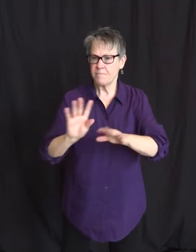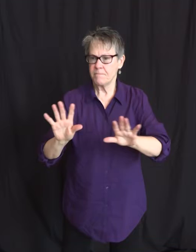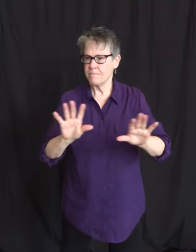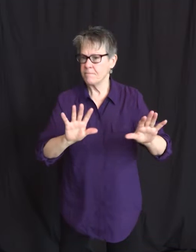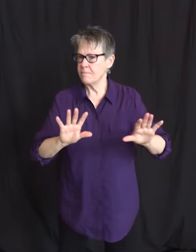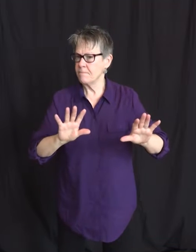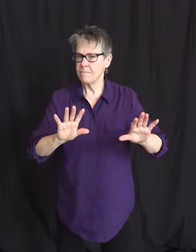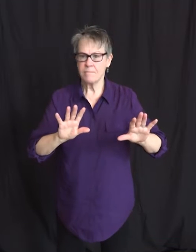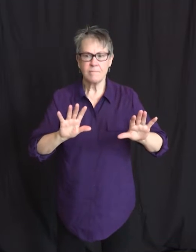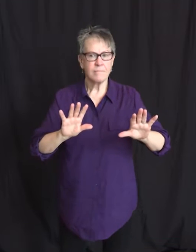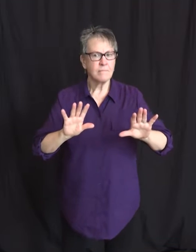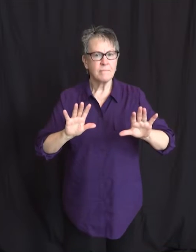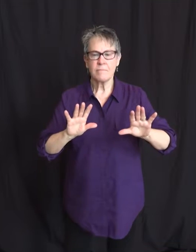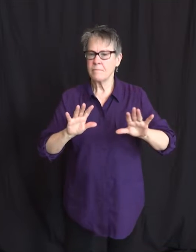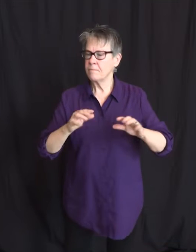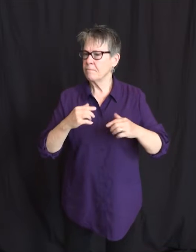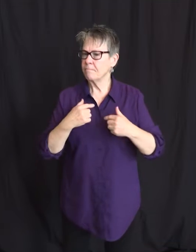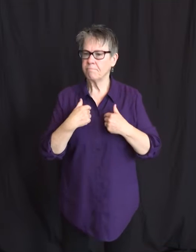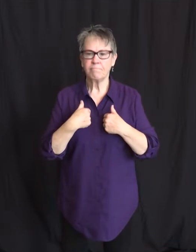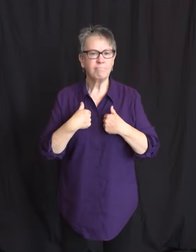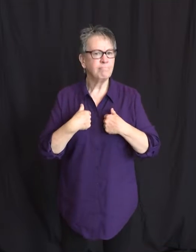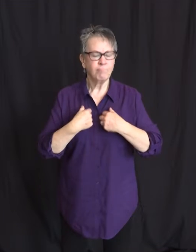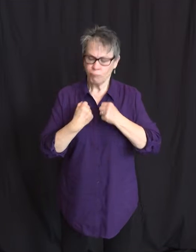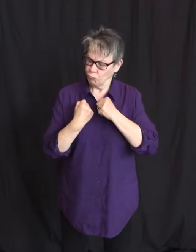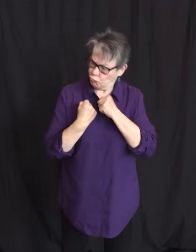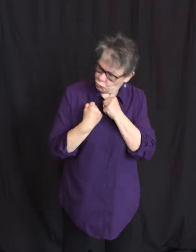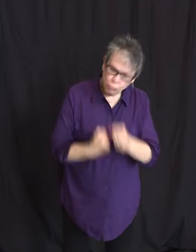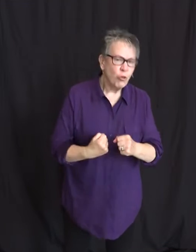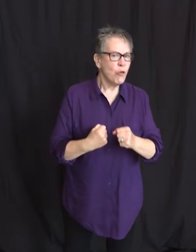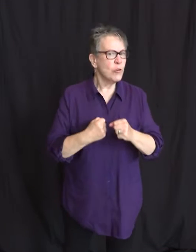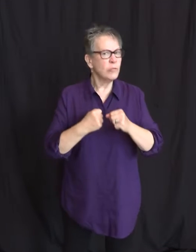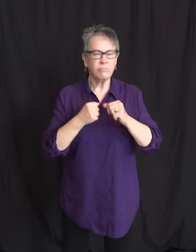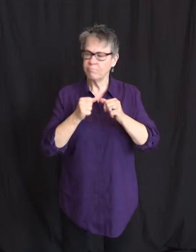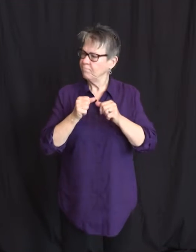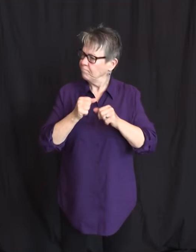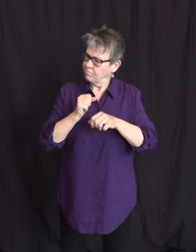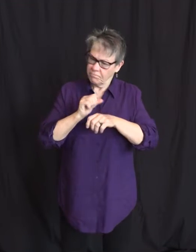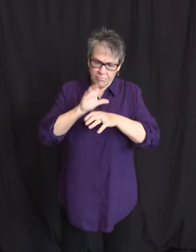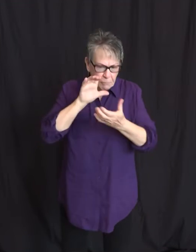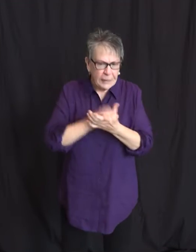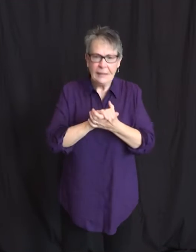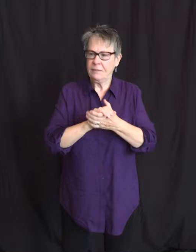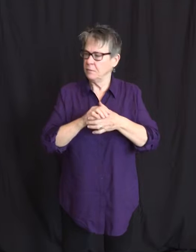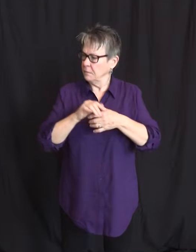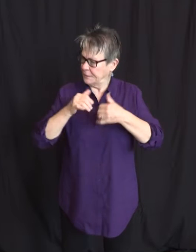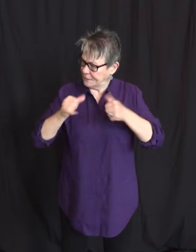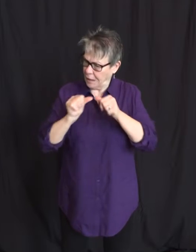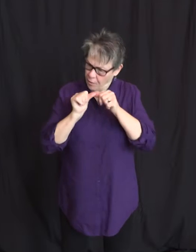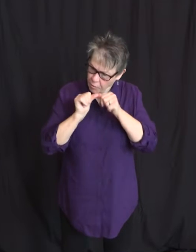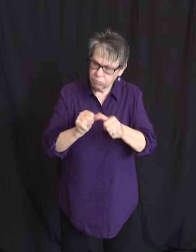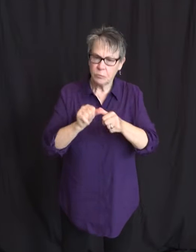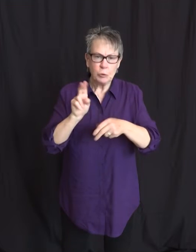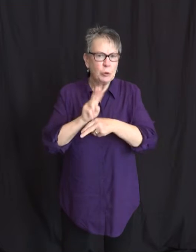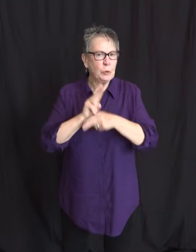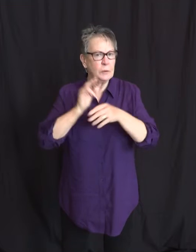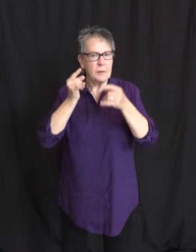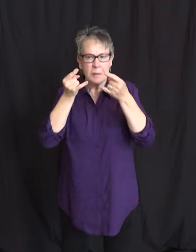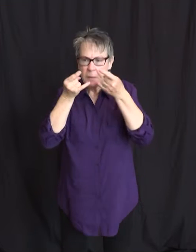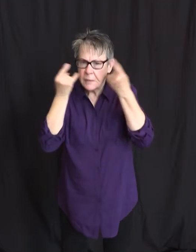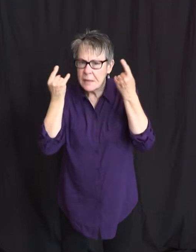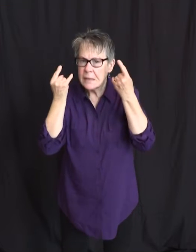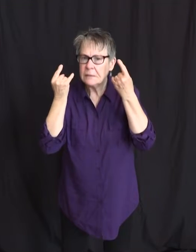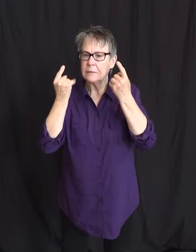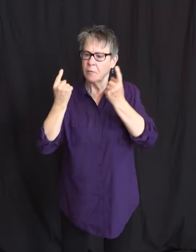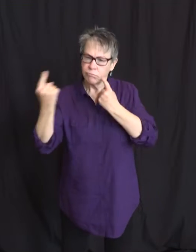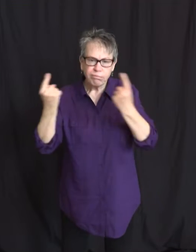locations. And for work from home directives for employees who do not need to report to a physical location, to